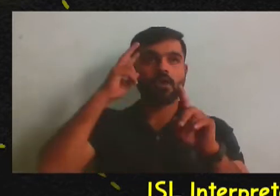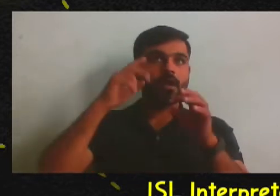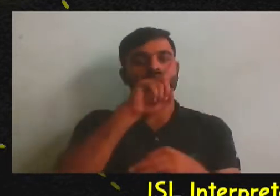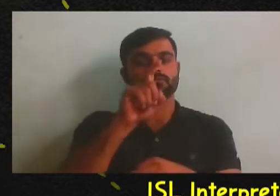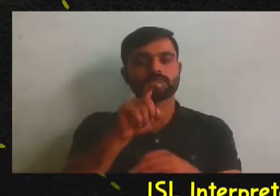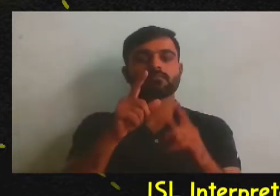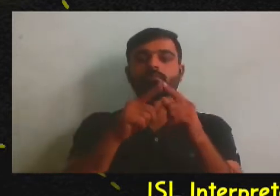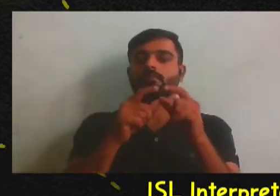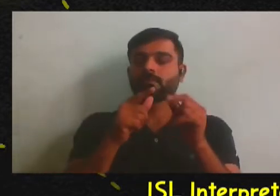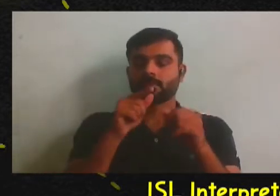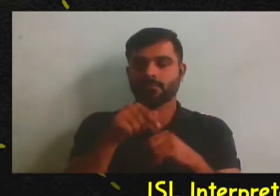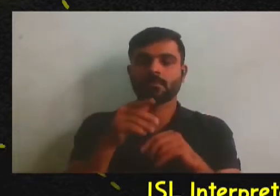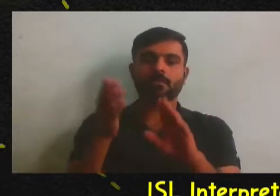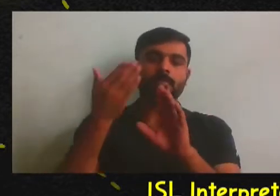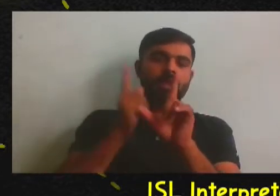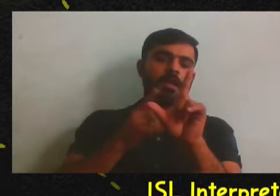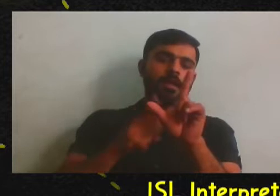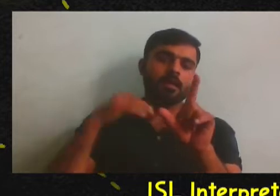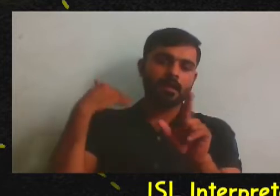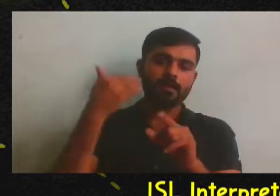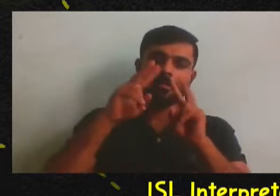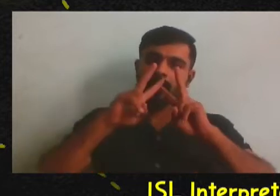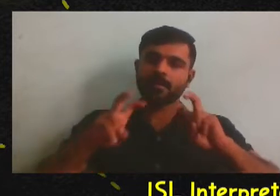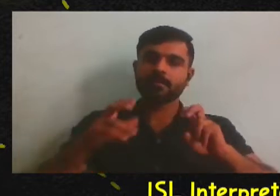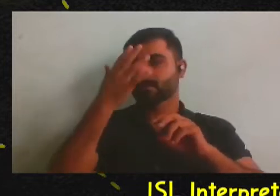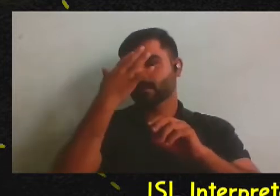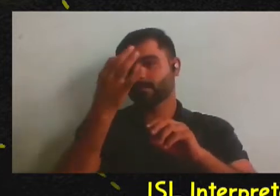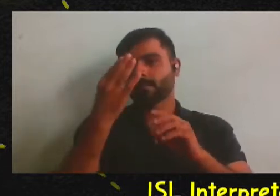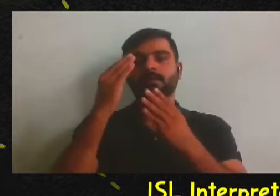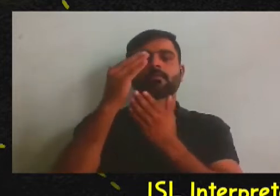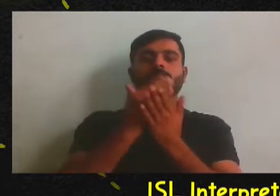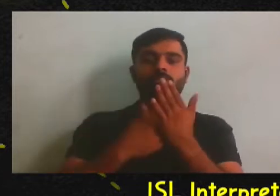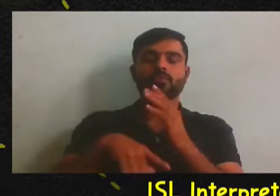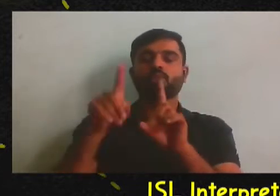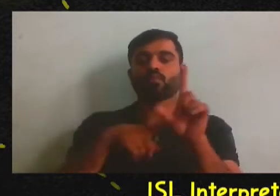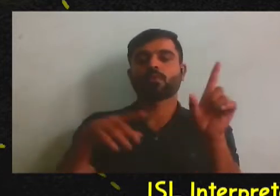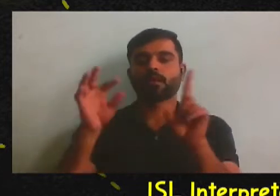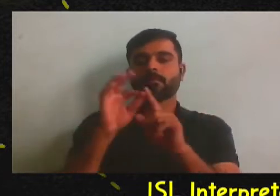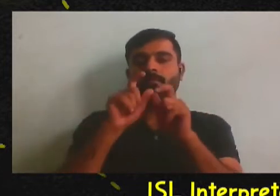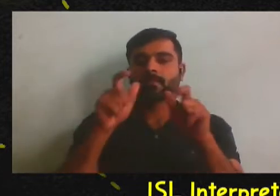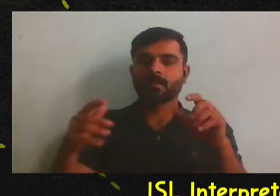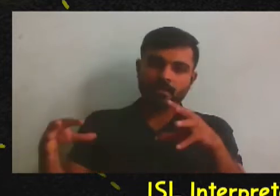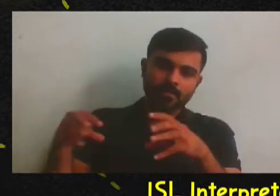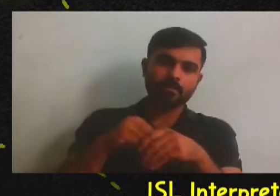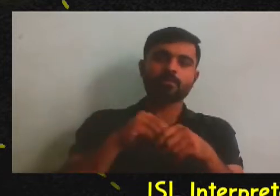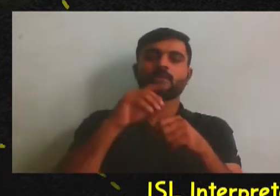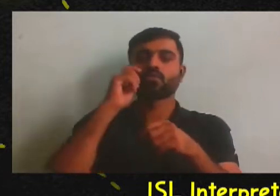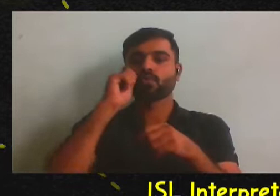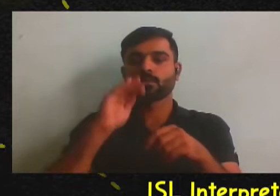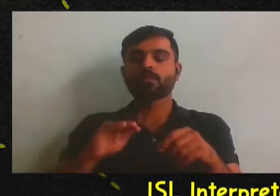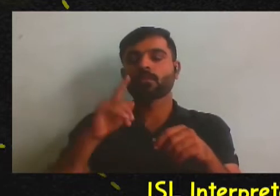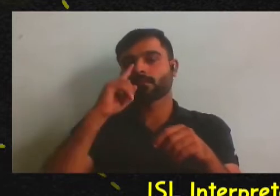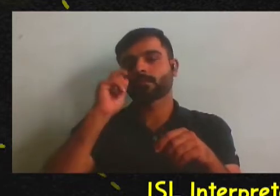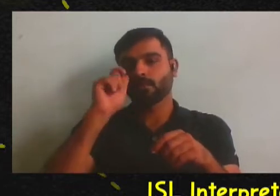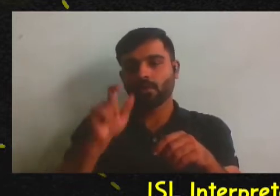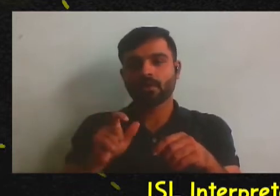data. So a few years ago, research in our masculinities program at YP revealed that young men and boys are asking this great